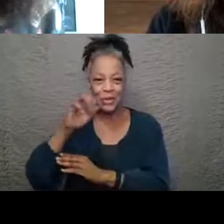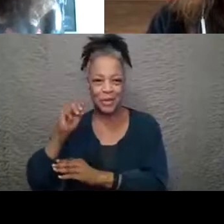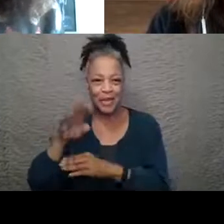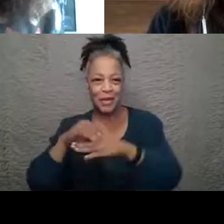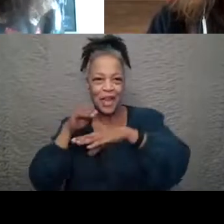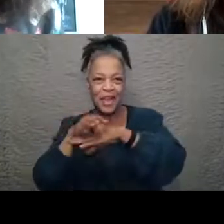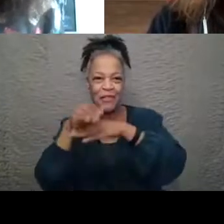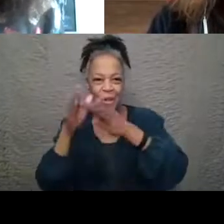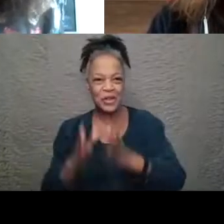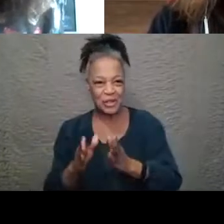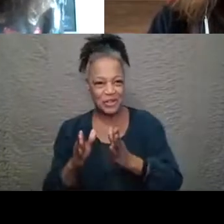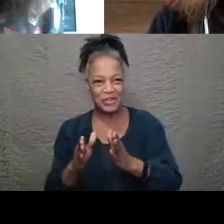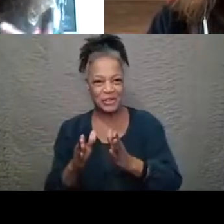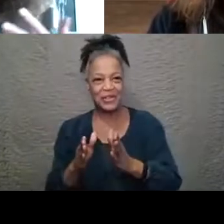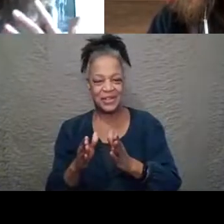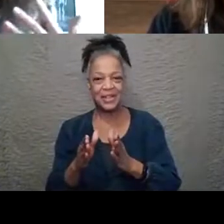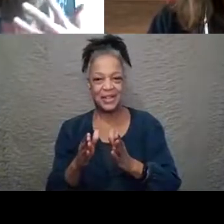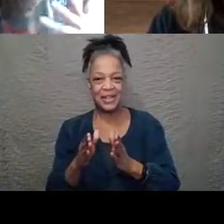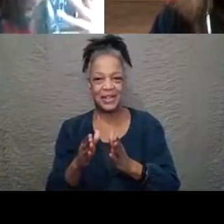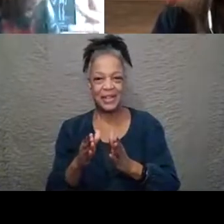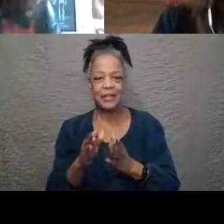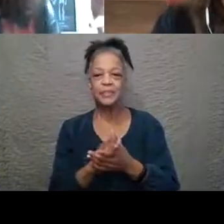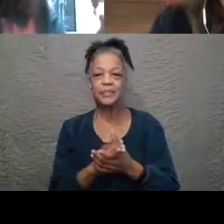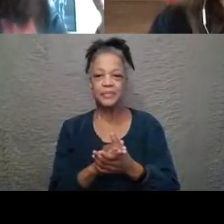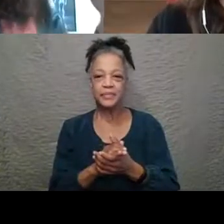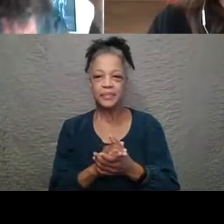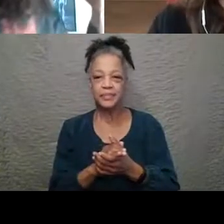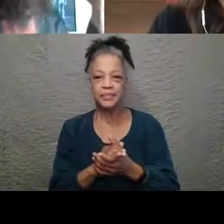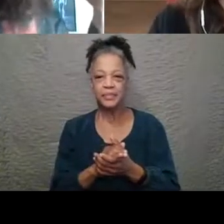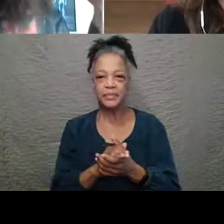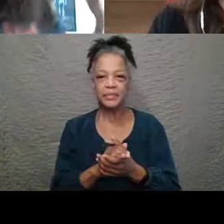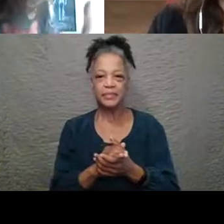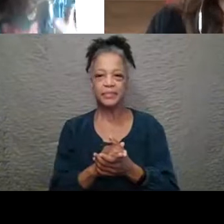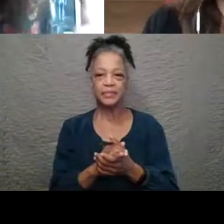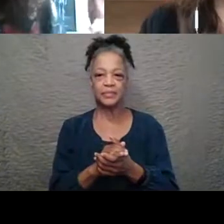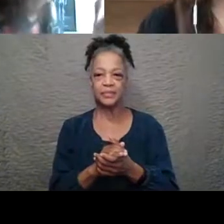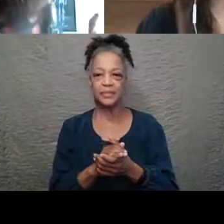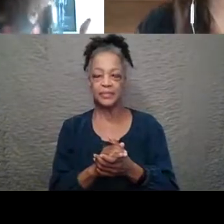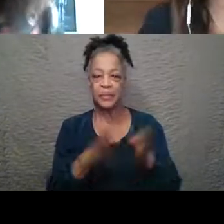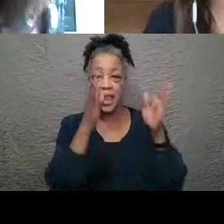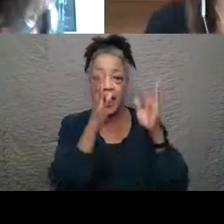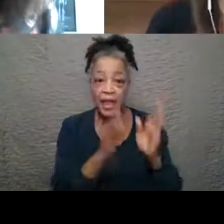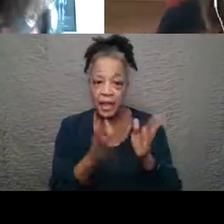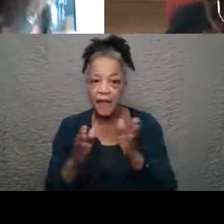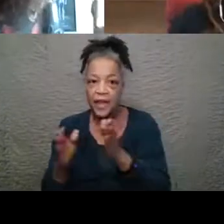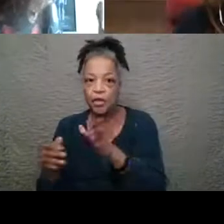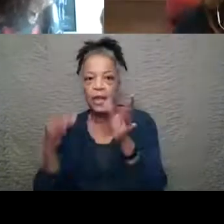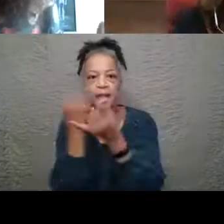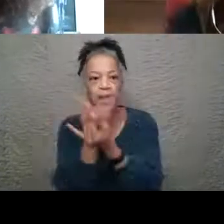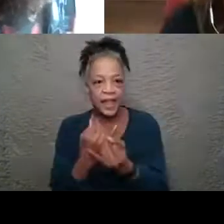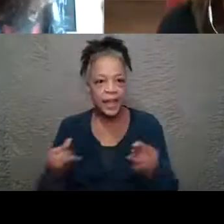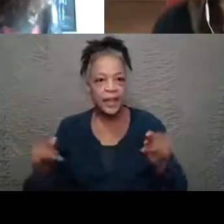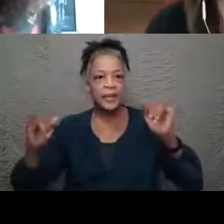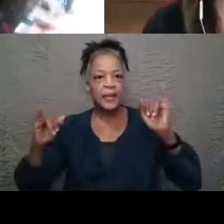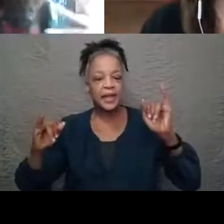influencers, and really, you know, just individually, independently,